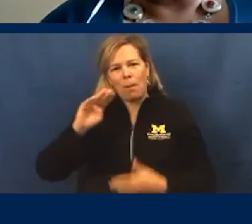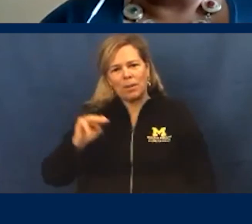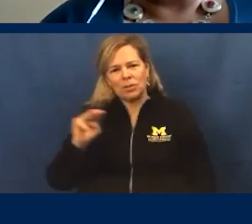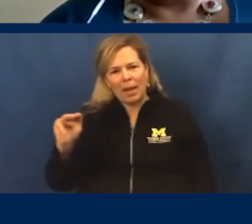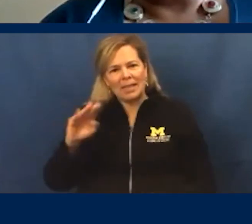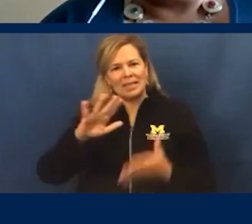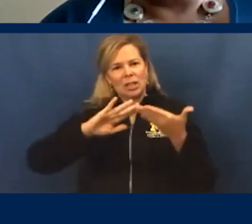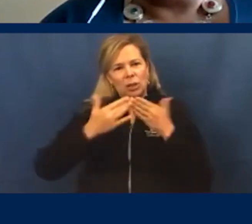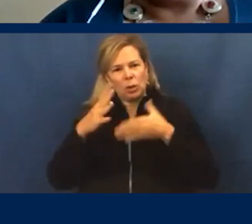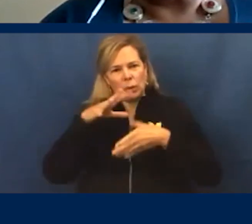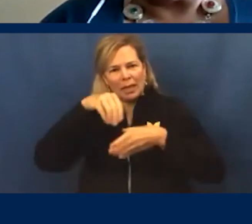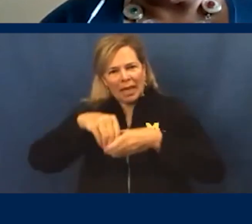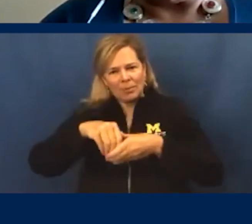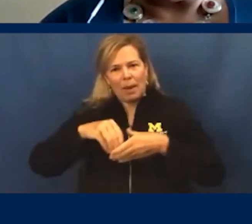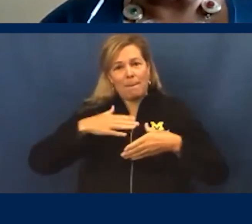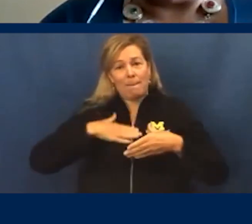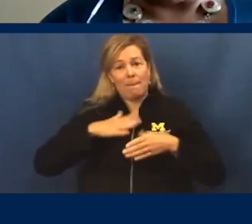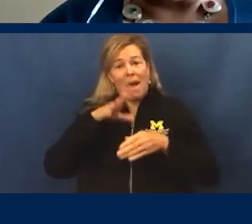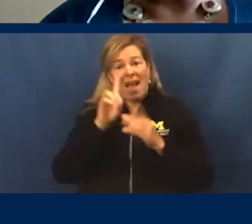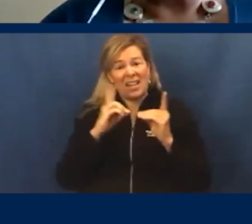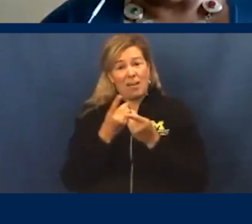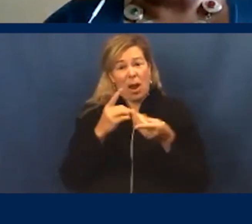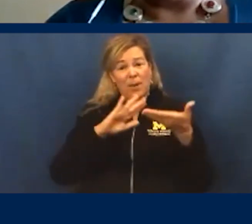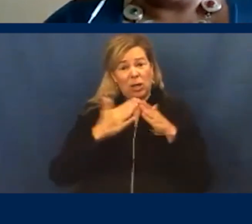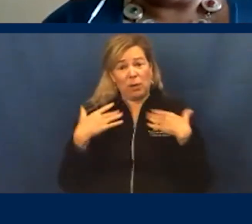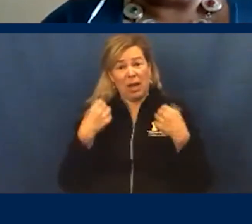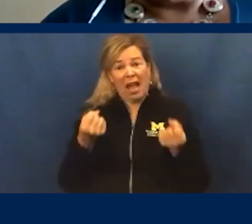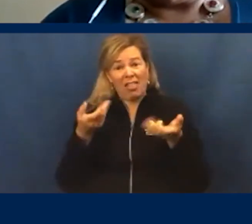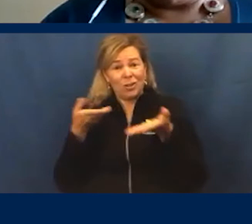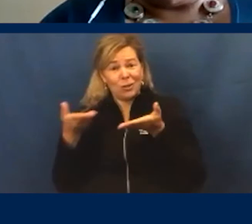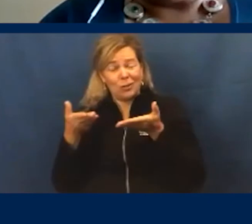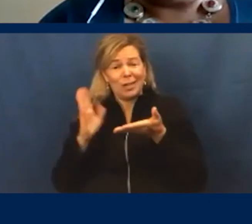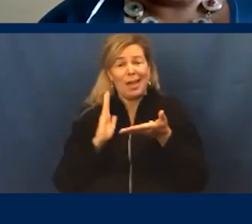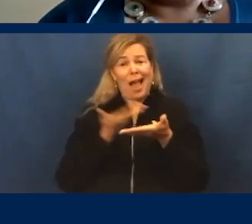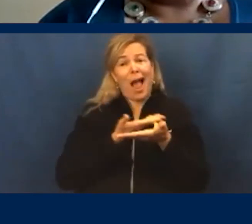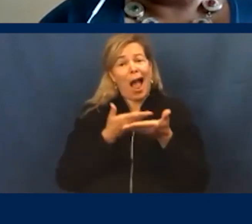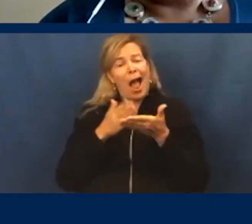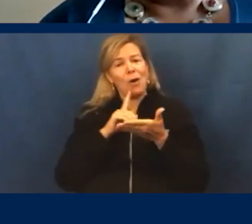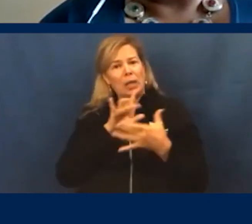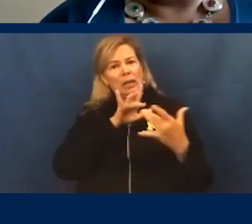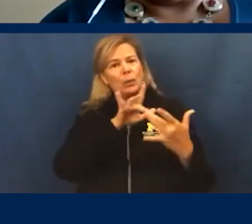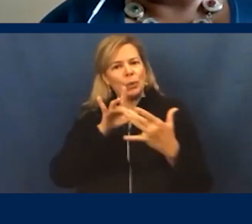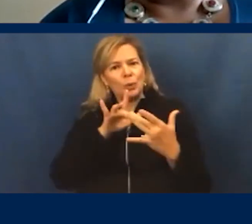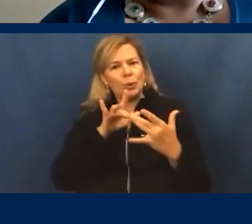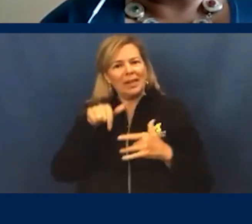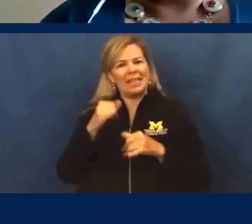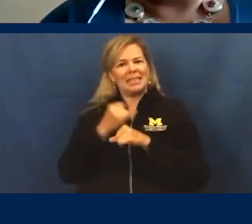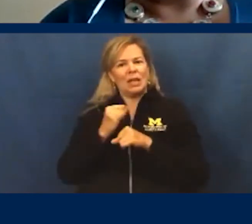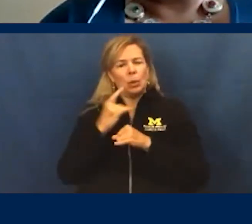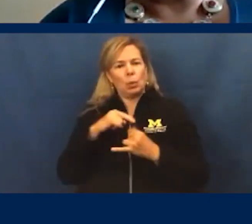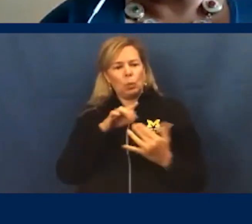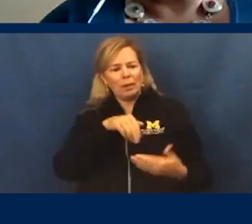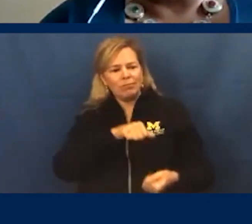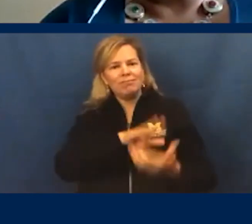The department that I am in, Community Health Services, is our outreach arm of the institution. We have programs that are outward facing and what